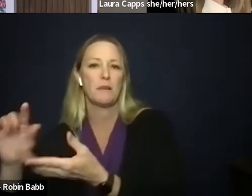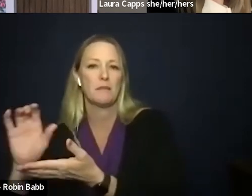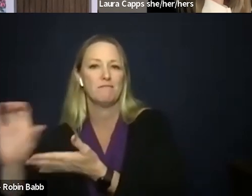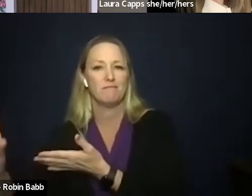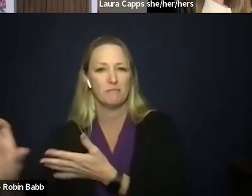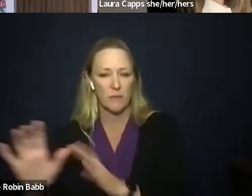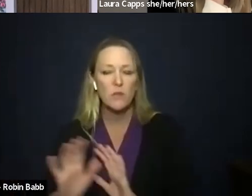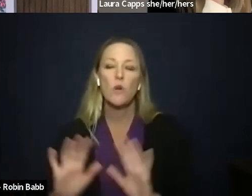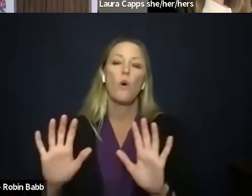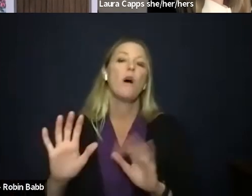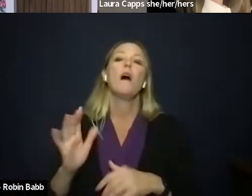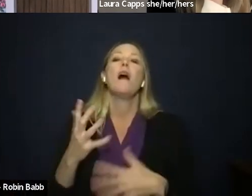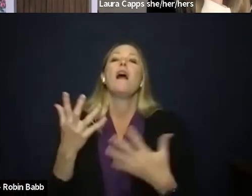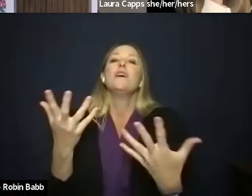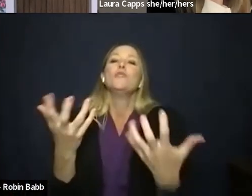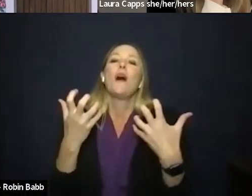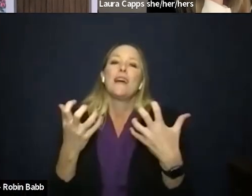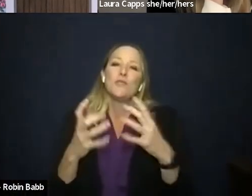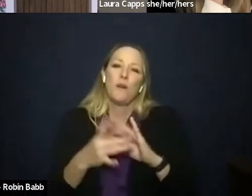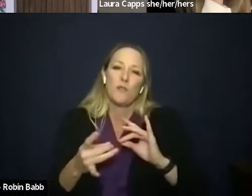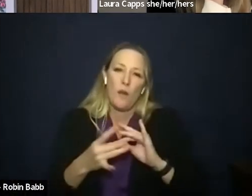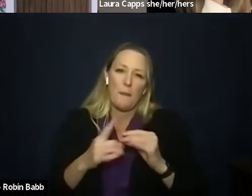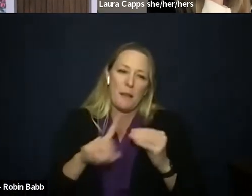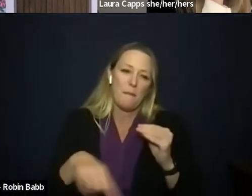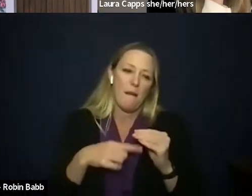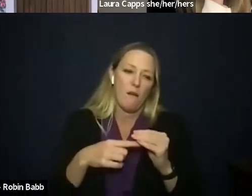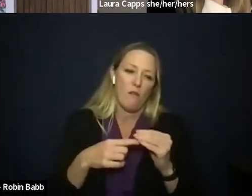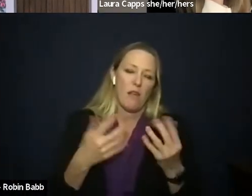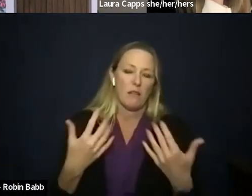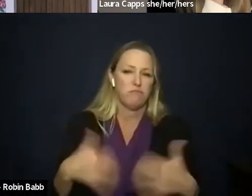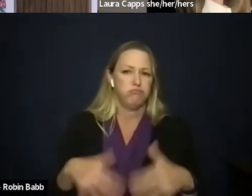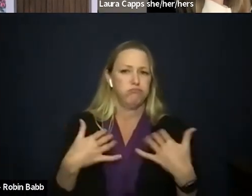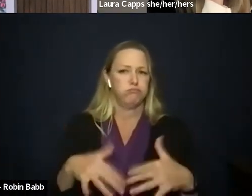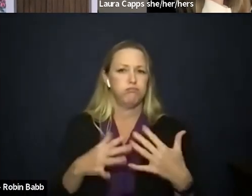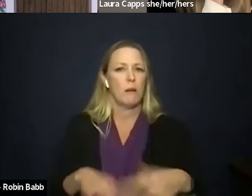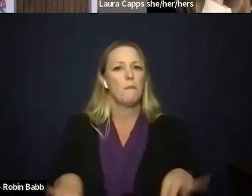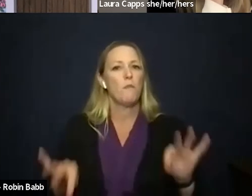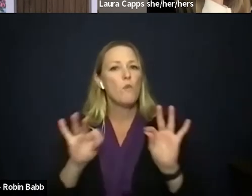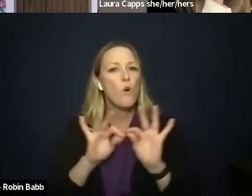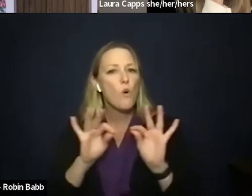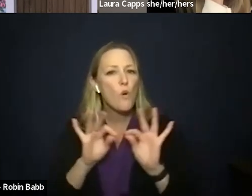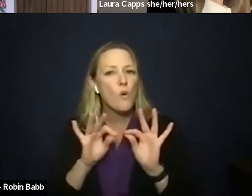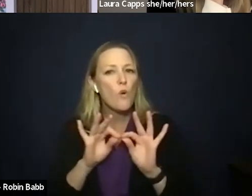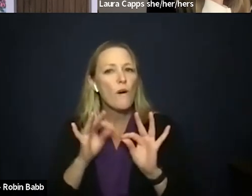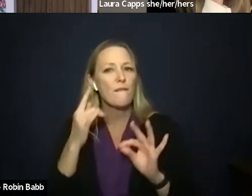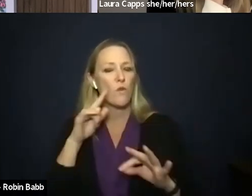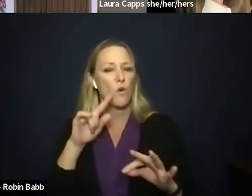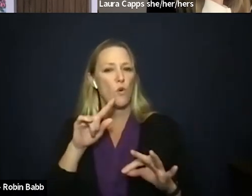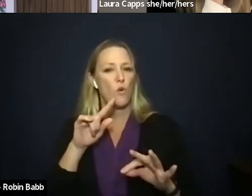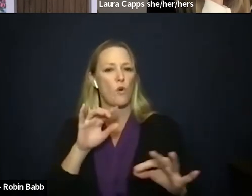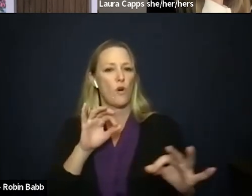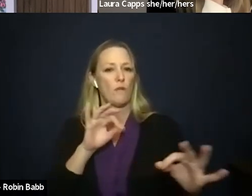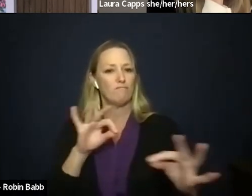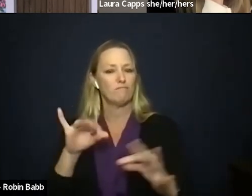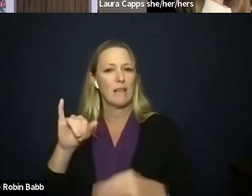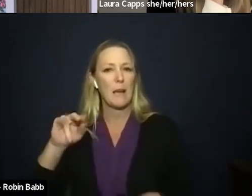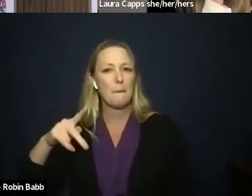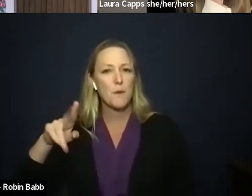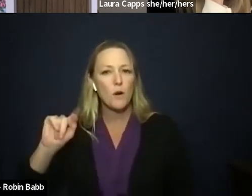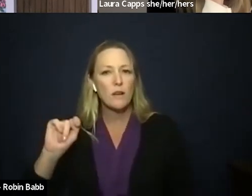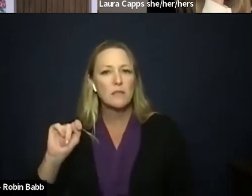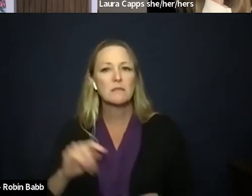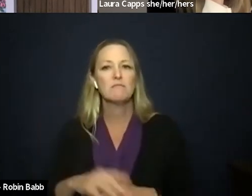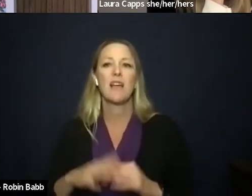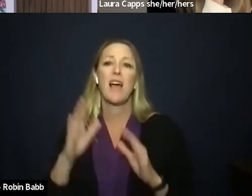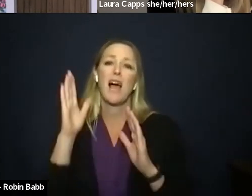say how much how important it is in terms of uh of the input uh of this and hopefully that you're going to be receive this